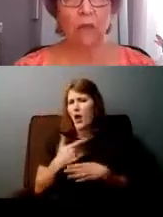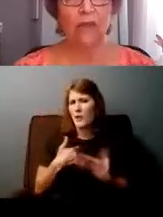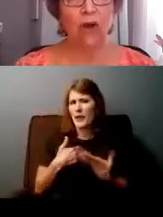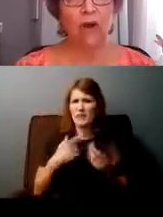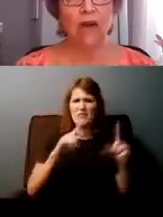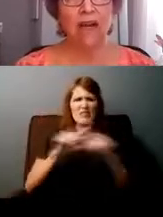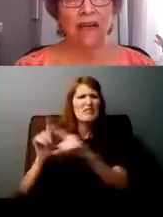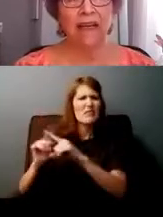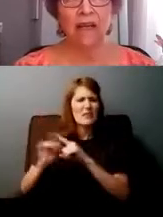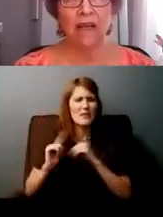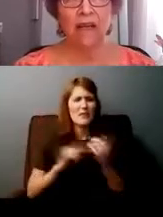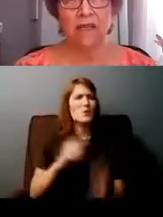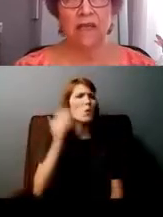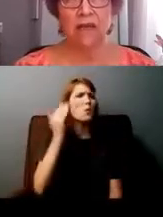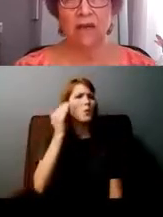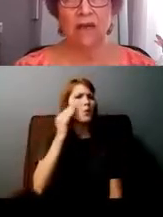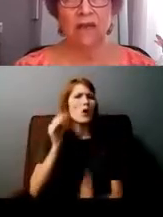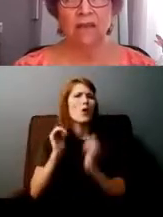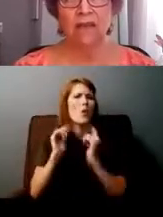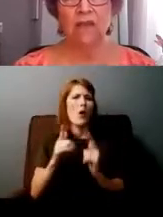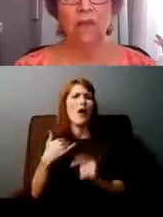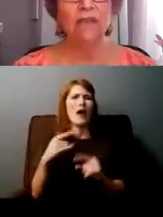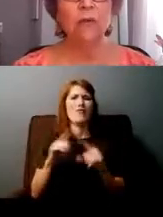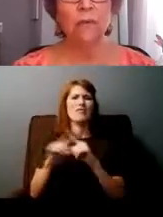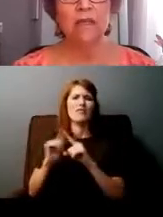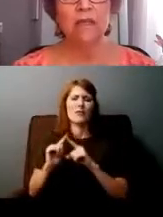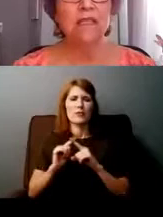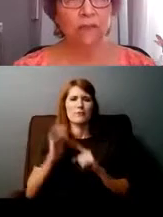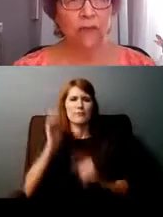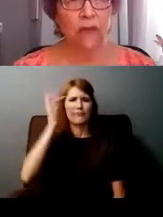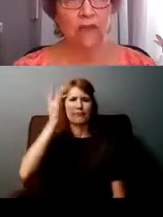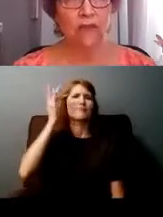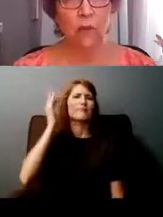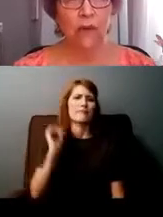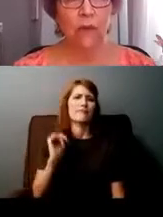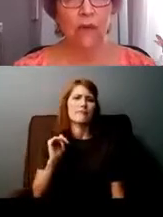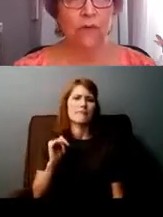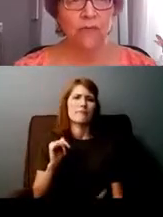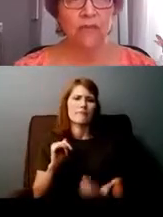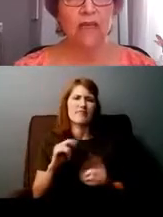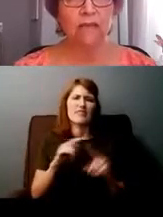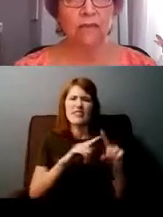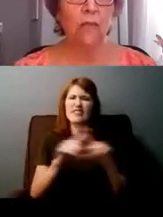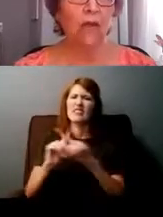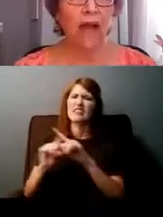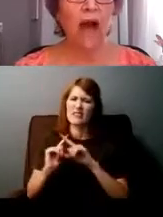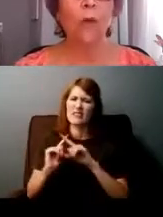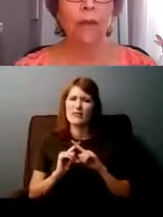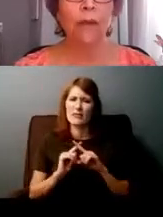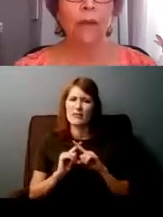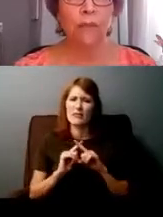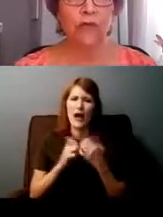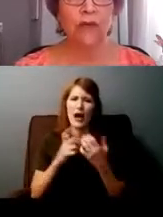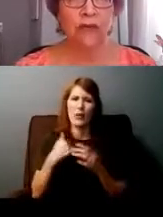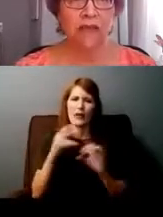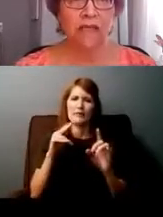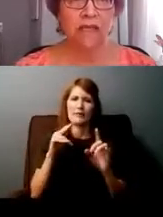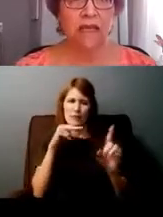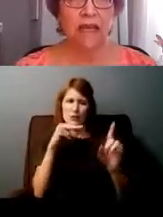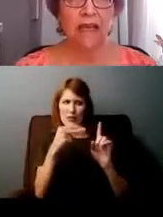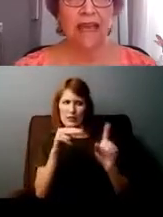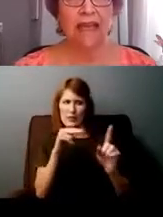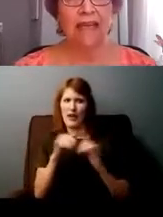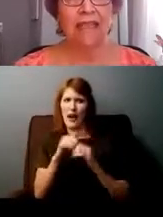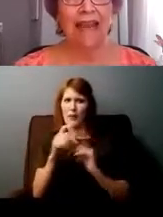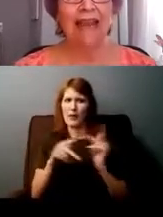that we've all got areas that are a little bit different in the way we perceive how people treat